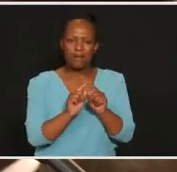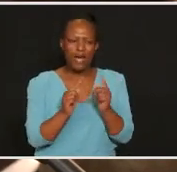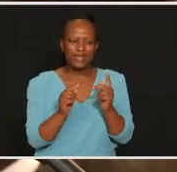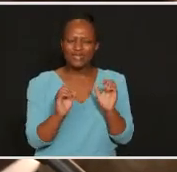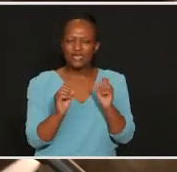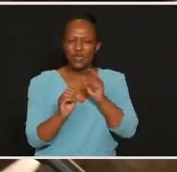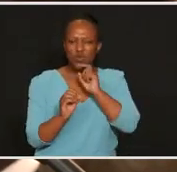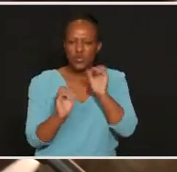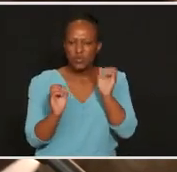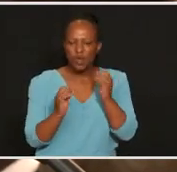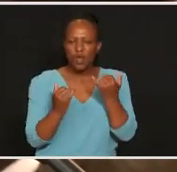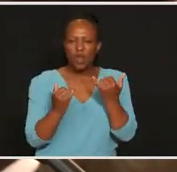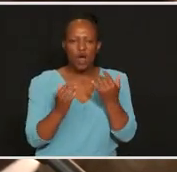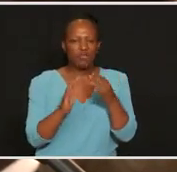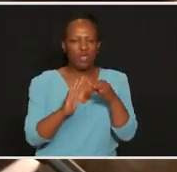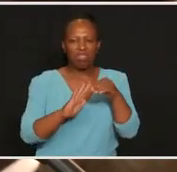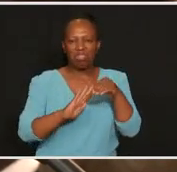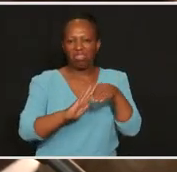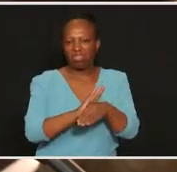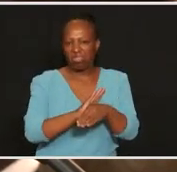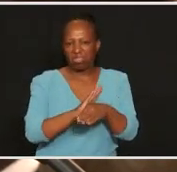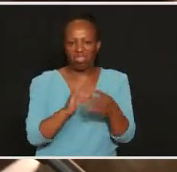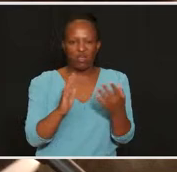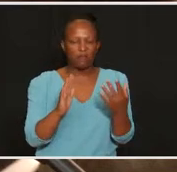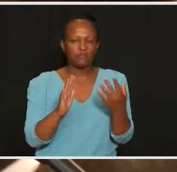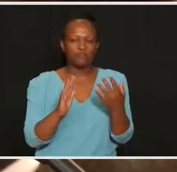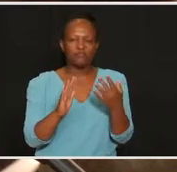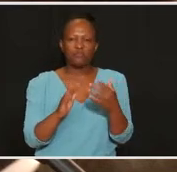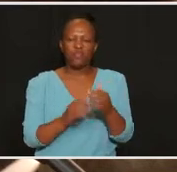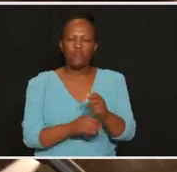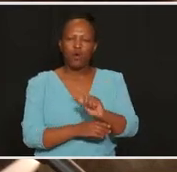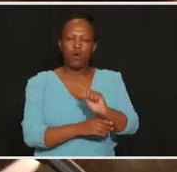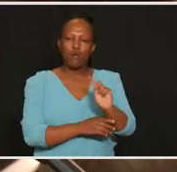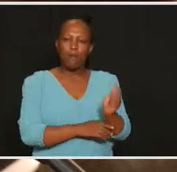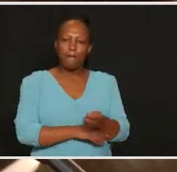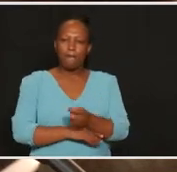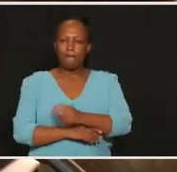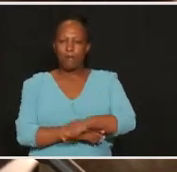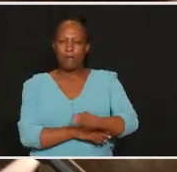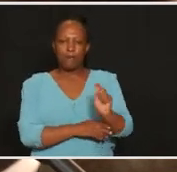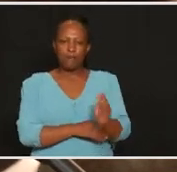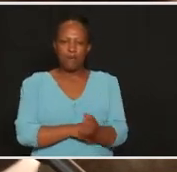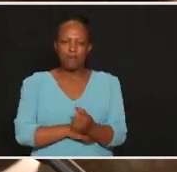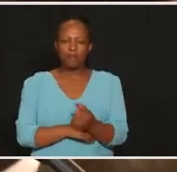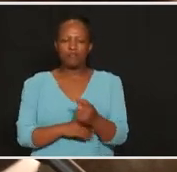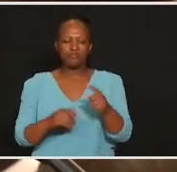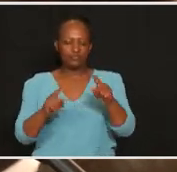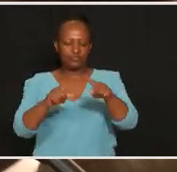accordingly about tennis Court